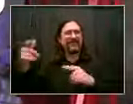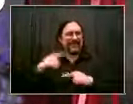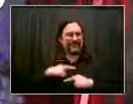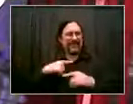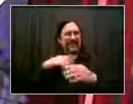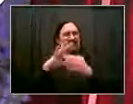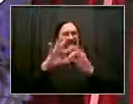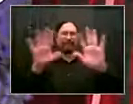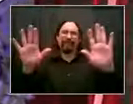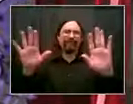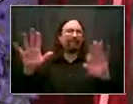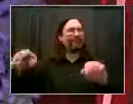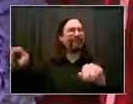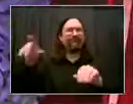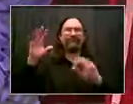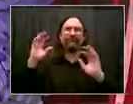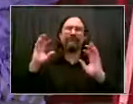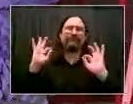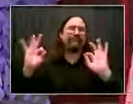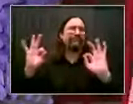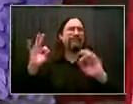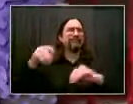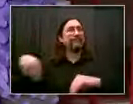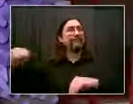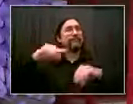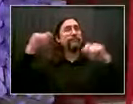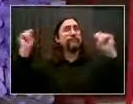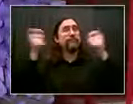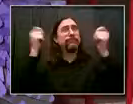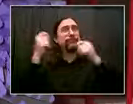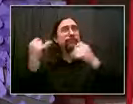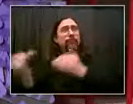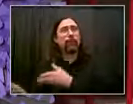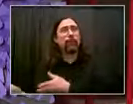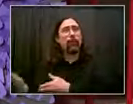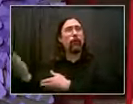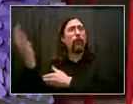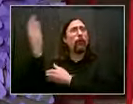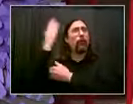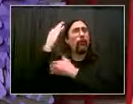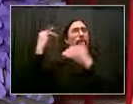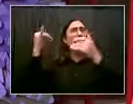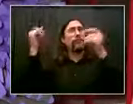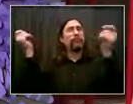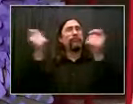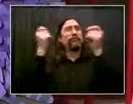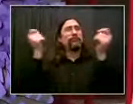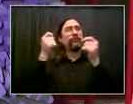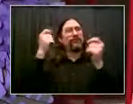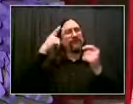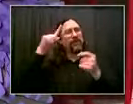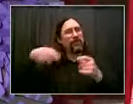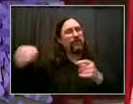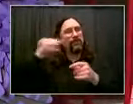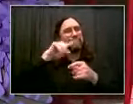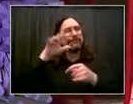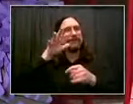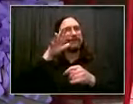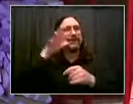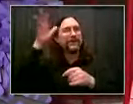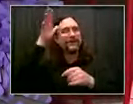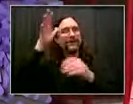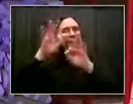is for us. It's for all of us. It's for the parents, the educators, and the young people who've waited for the light at the end of the